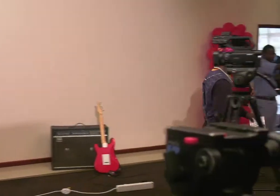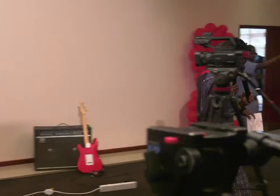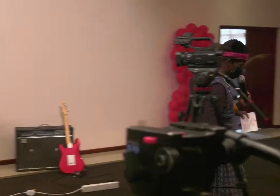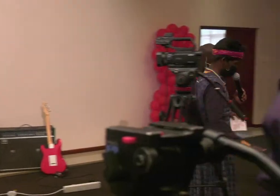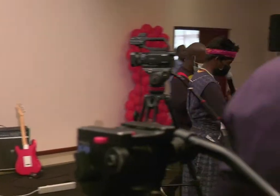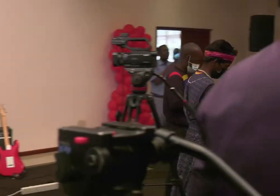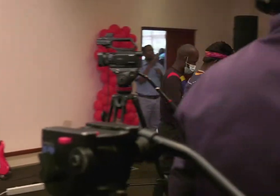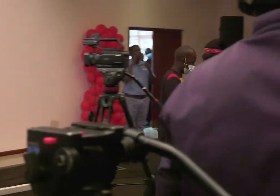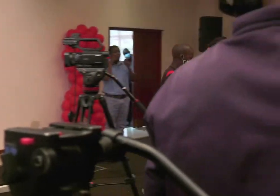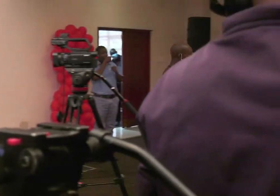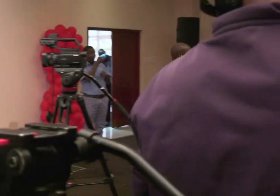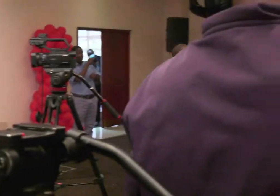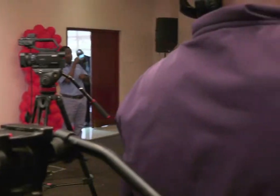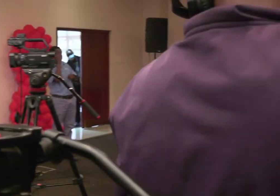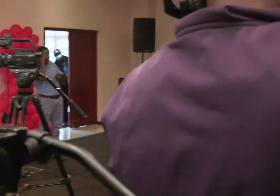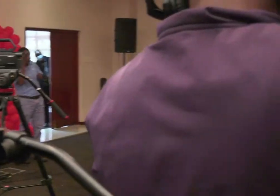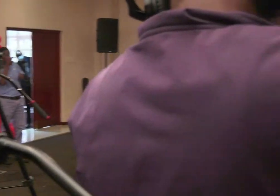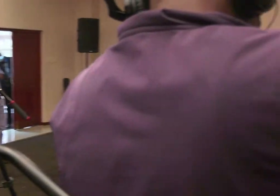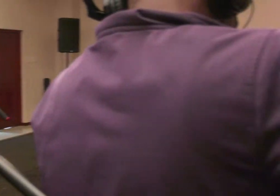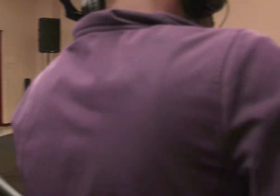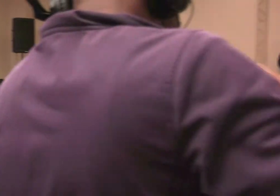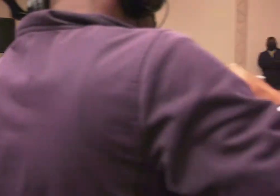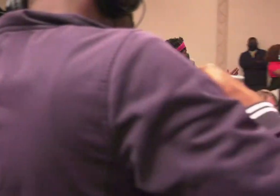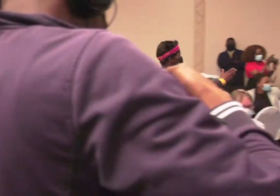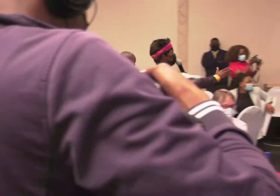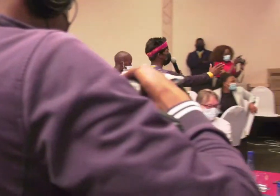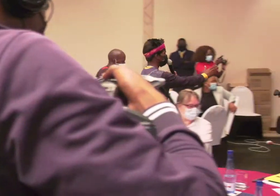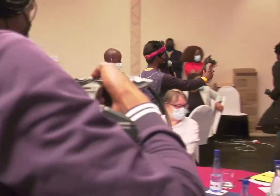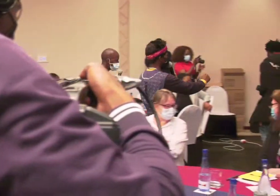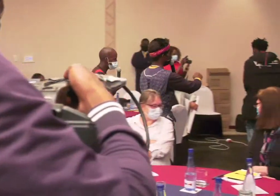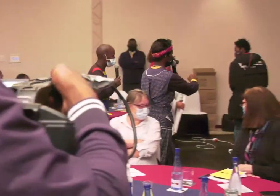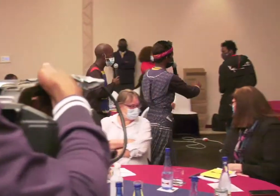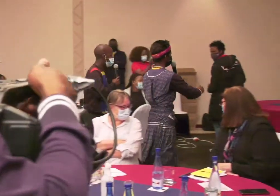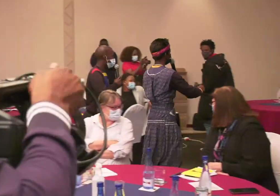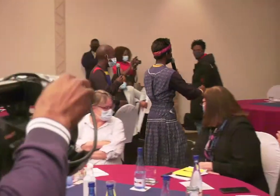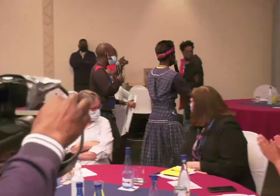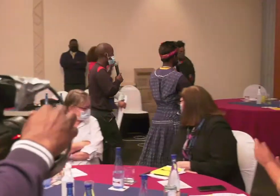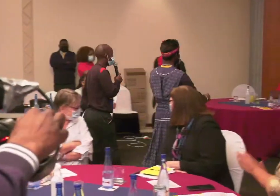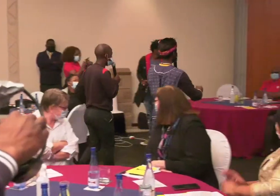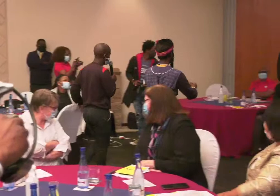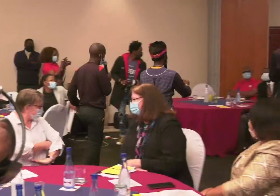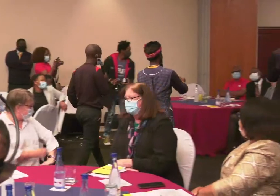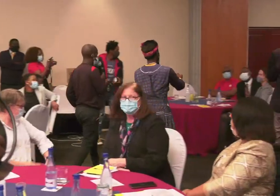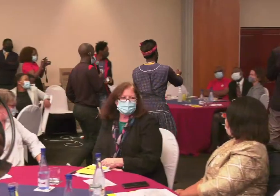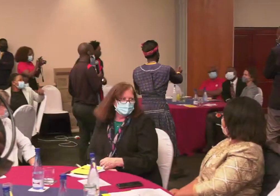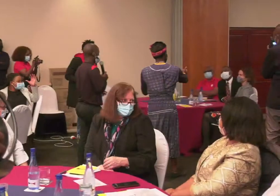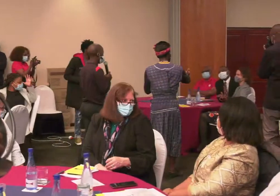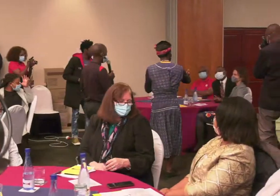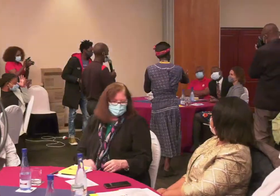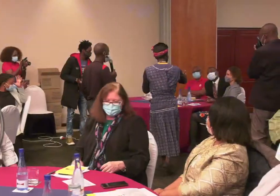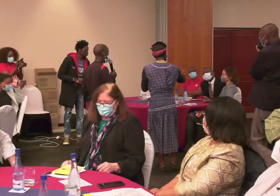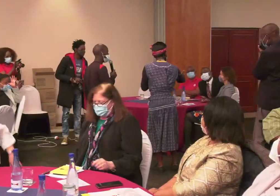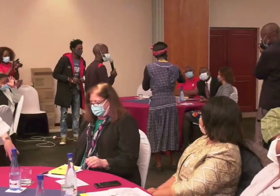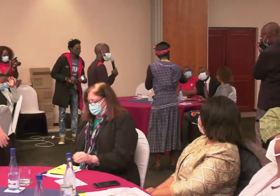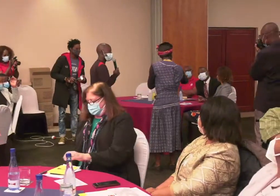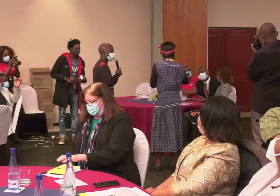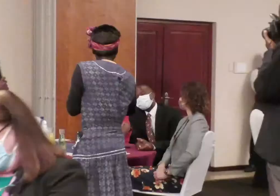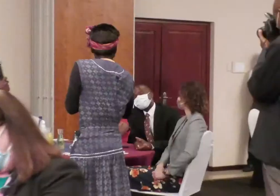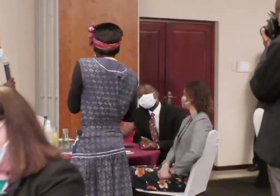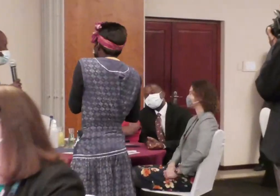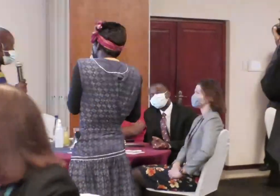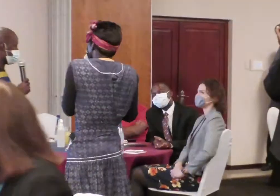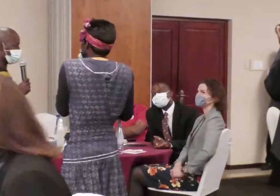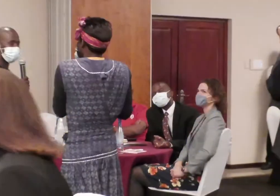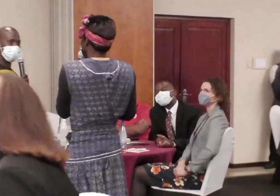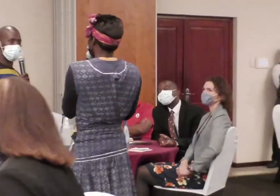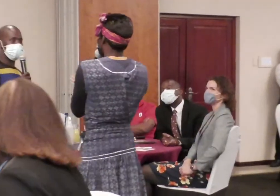ndokulayela ngoba umathi nalo kumathi phela lo mntwana ngiyamathi mina lo ngiyamathi nawu